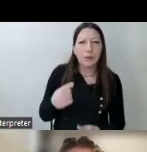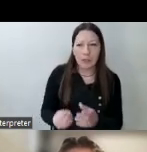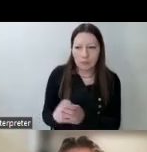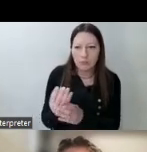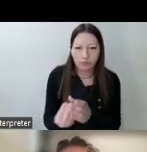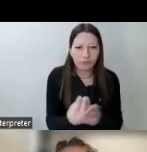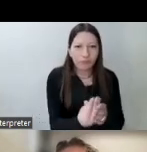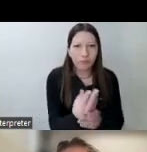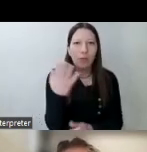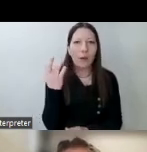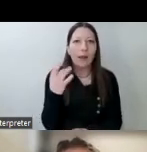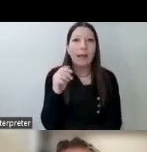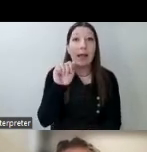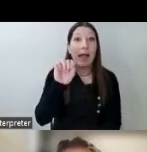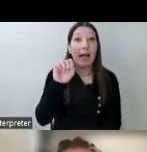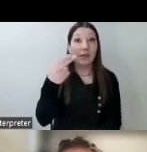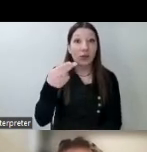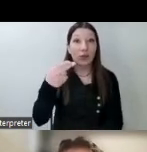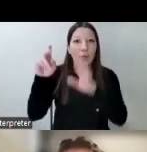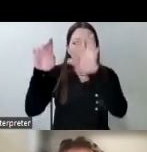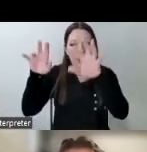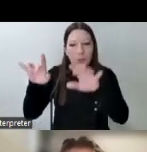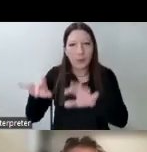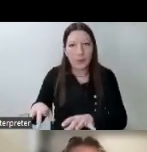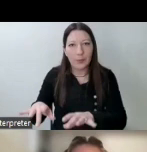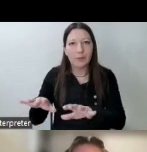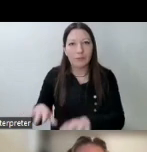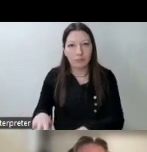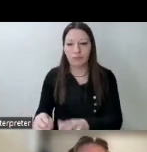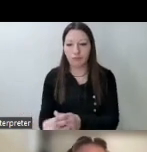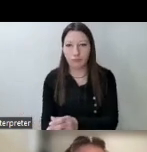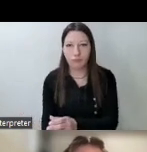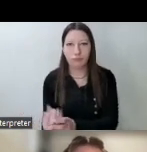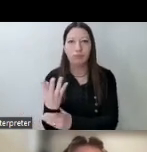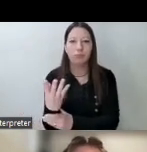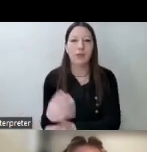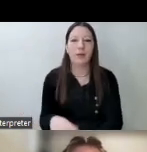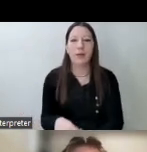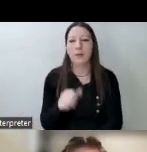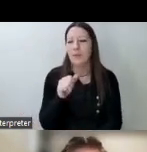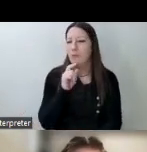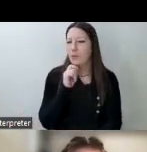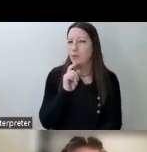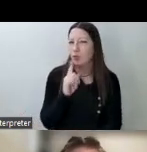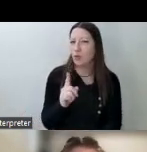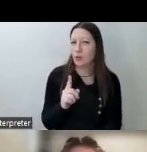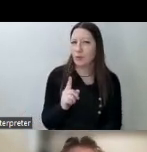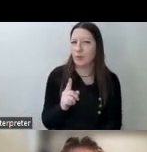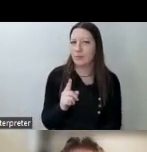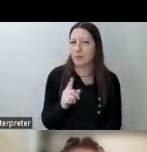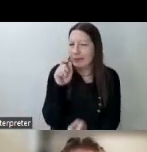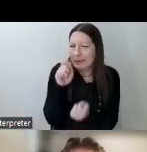fire activity that had traveled to the area and rested in the soil. Again, I'm not sure how scientifically accurate that is, but